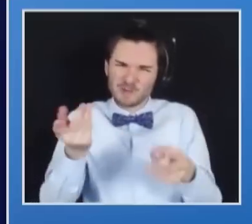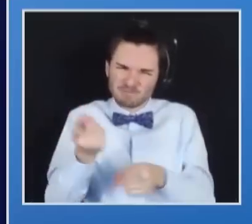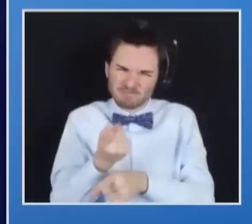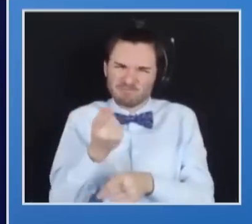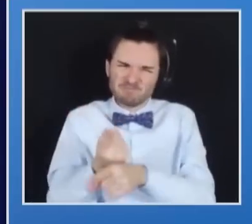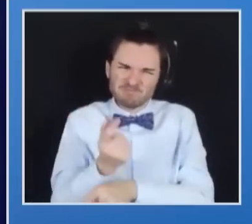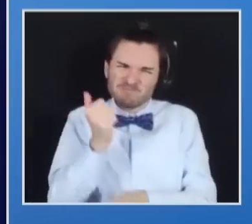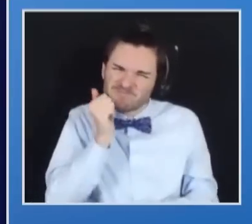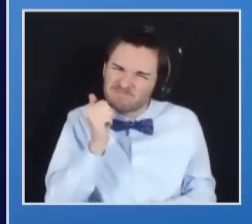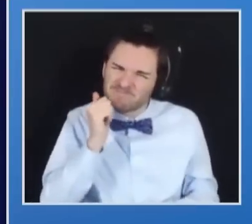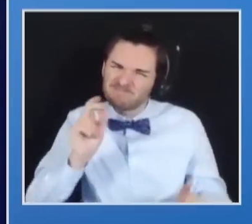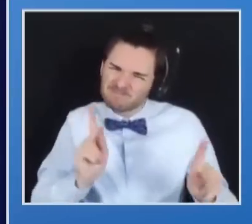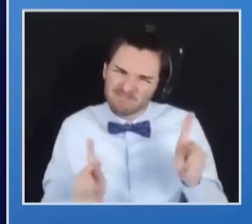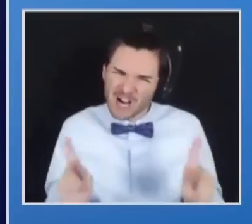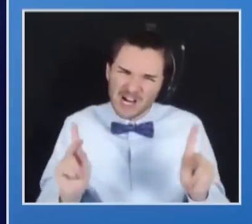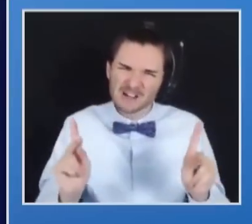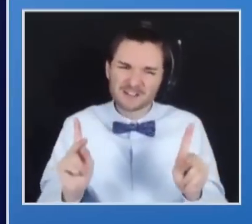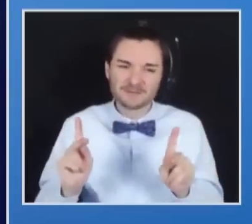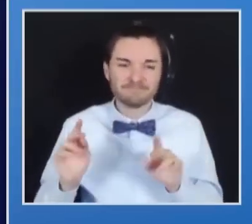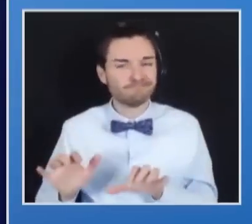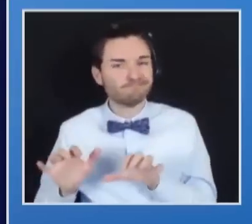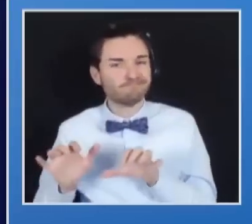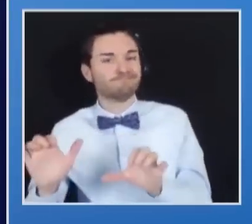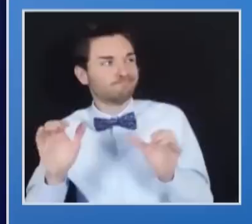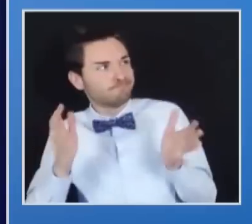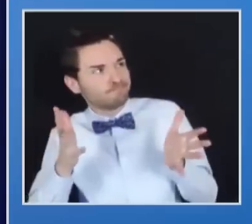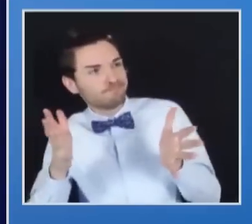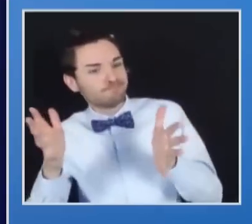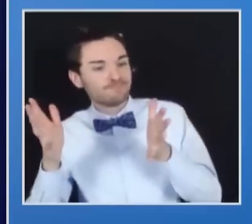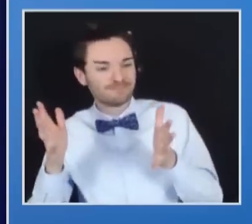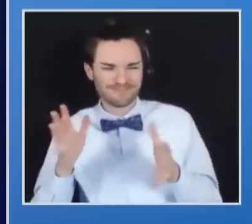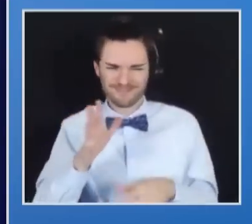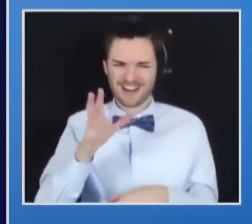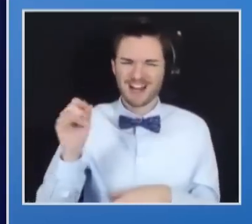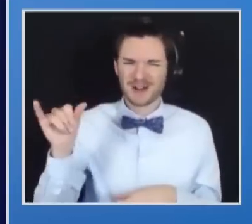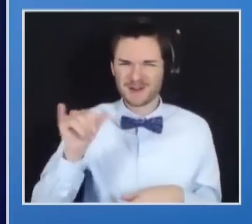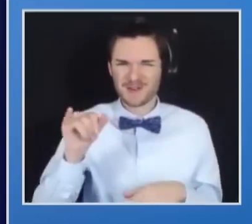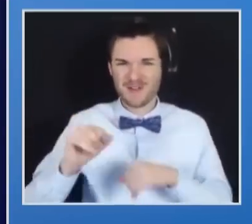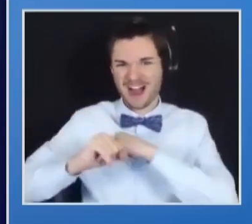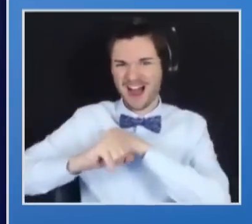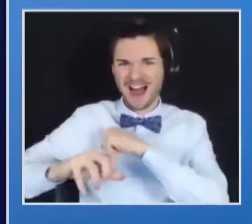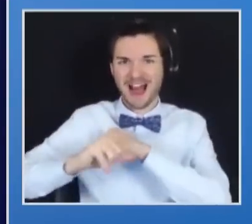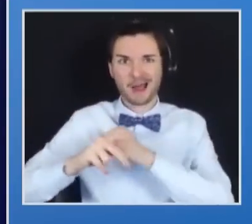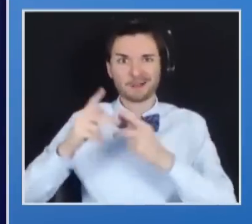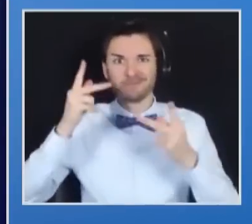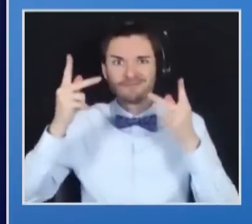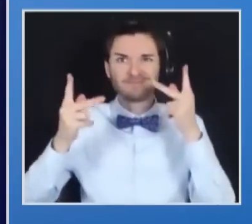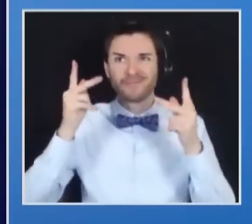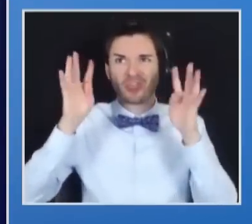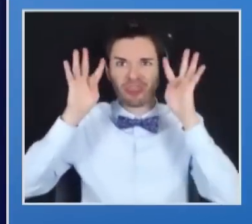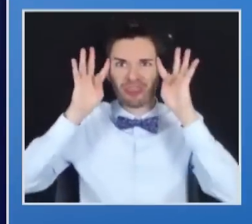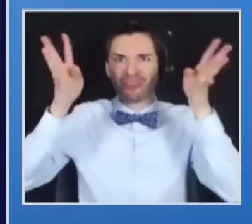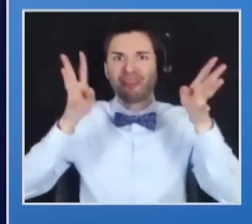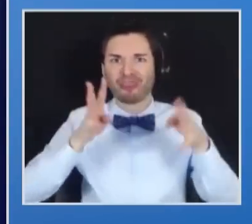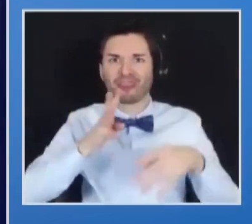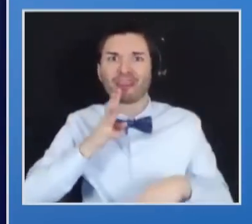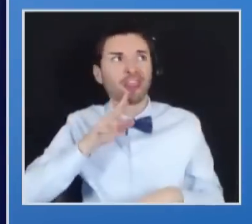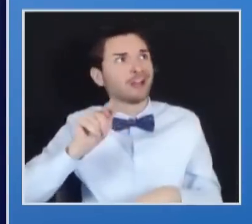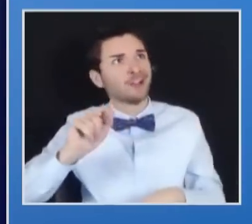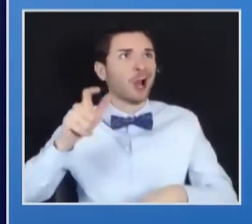And by the way, you see these ads here in Michigan. Biden's going to raise your taxes. Once again,